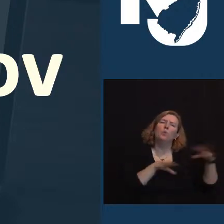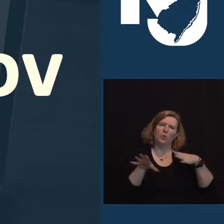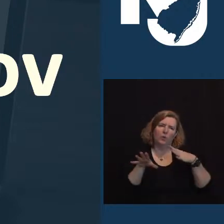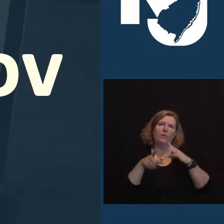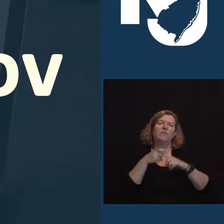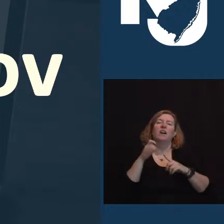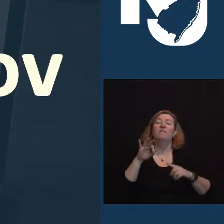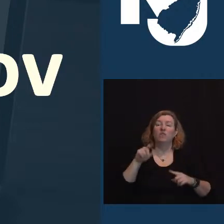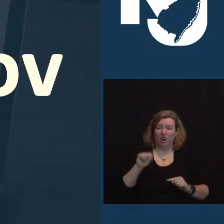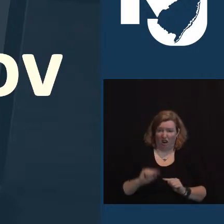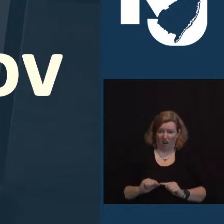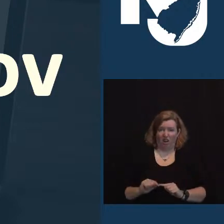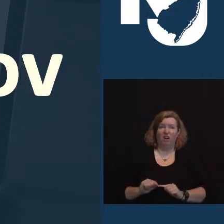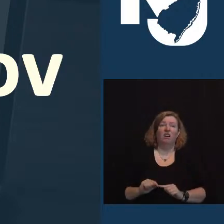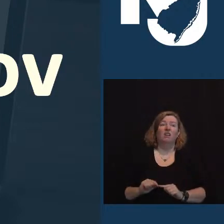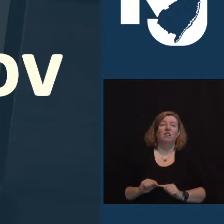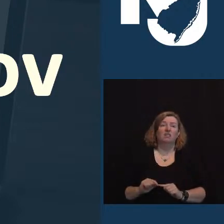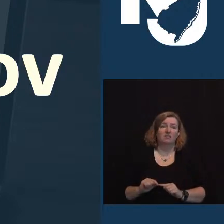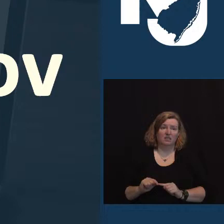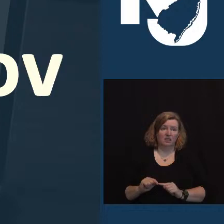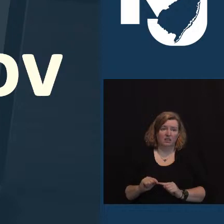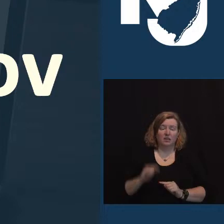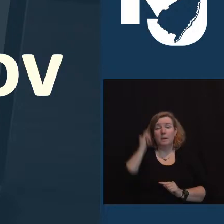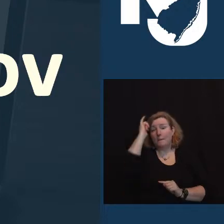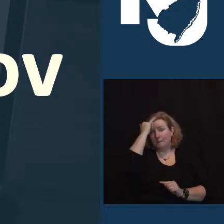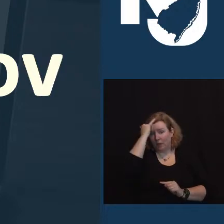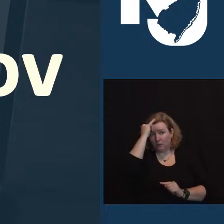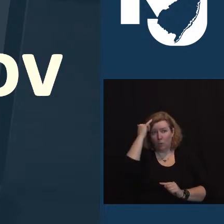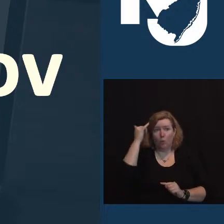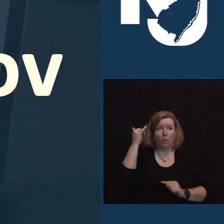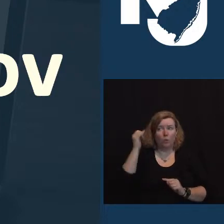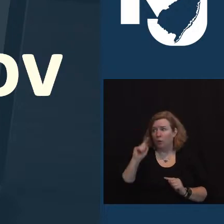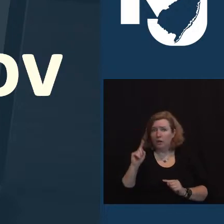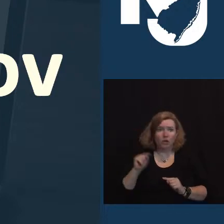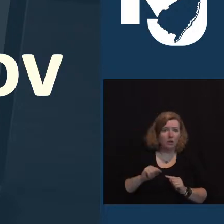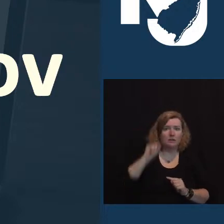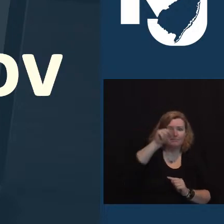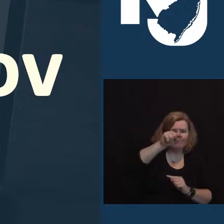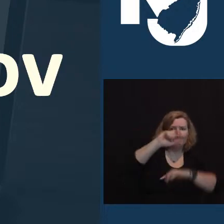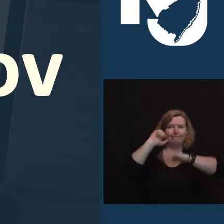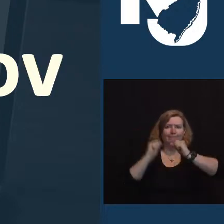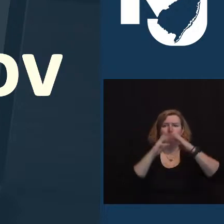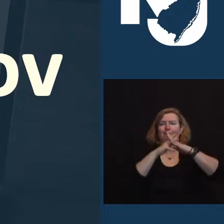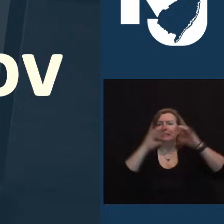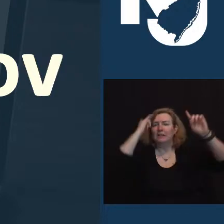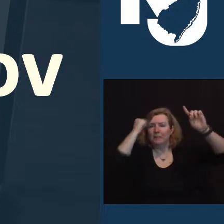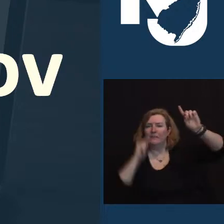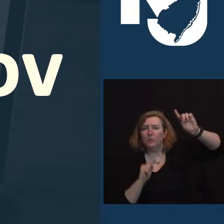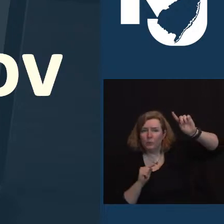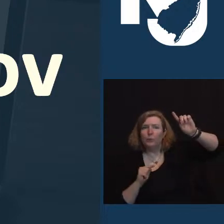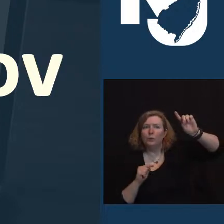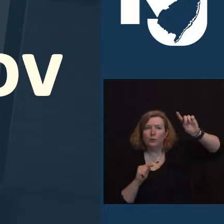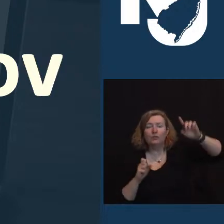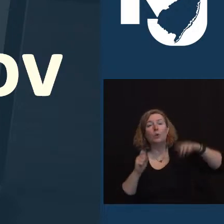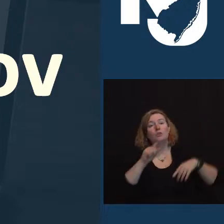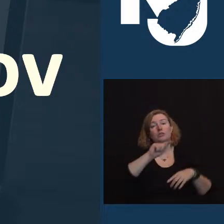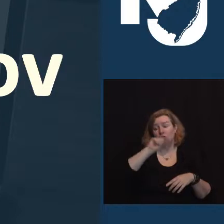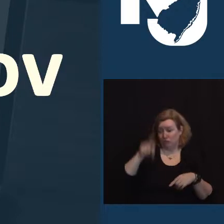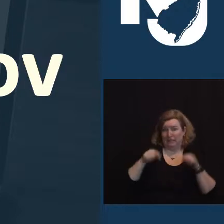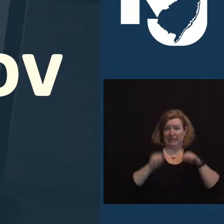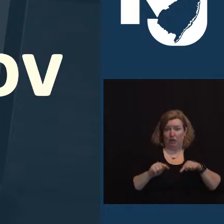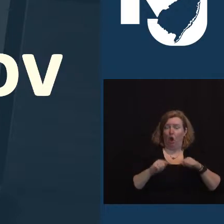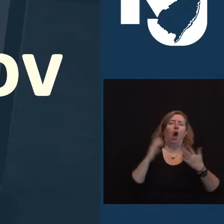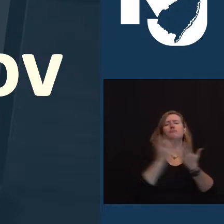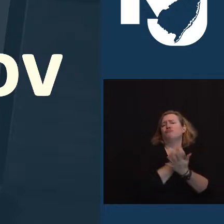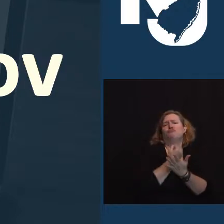the Buffalo Bisons were looking for a home. And Trenton rolled out their red carpet, and it was a magical night. Trenton won. And it was